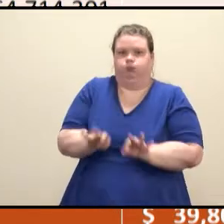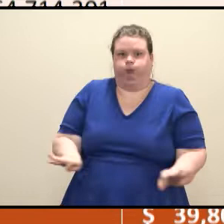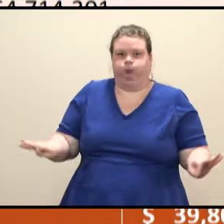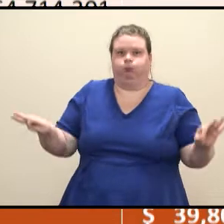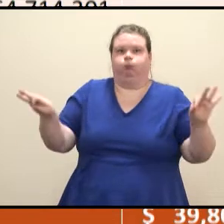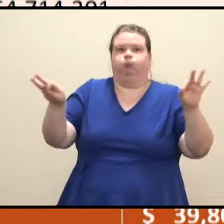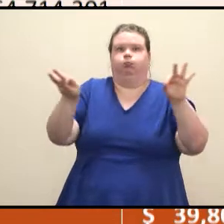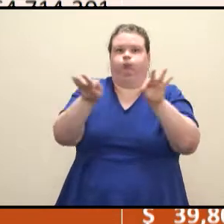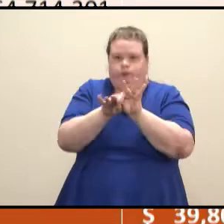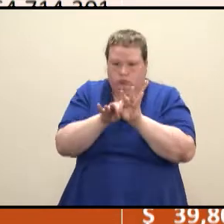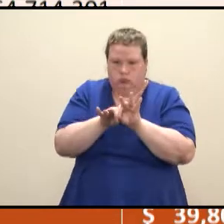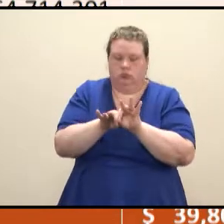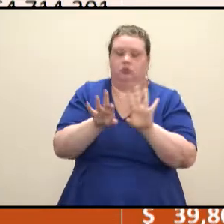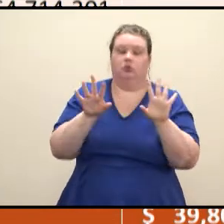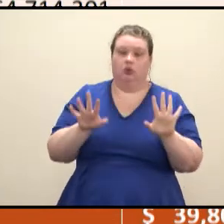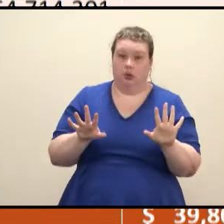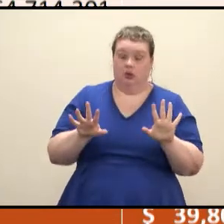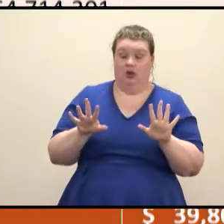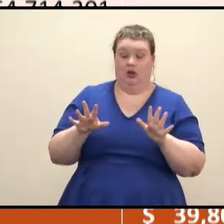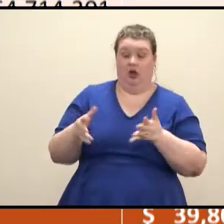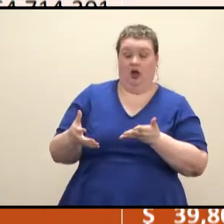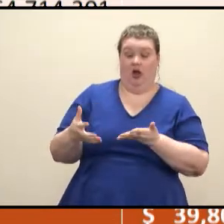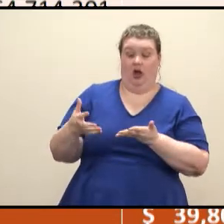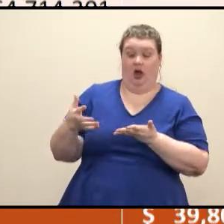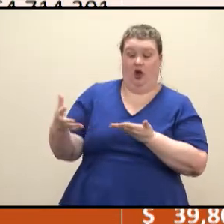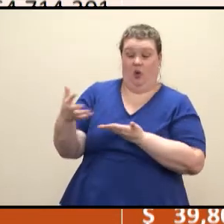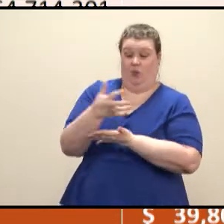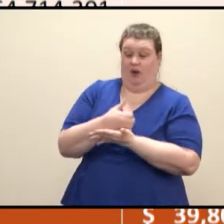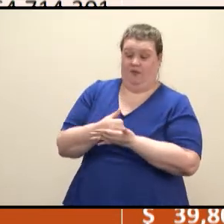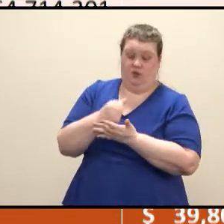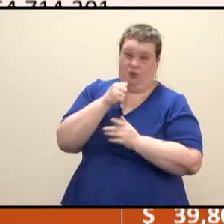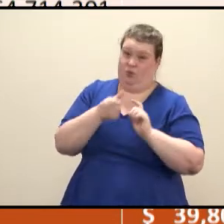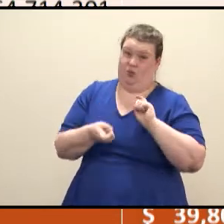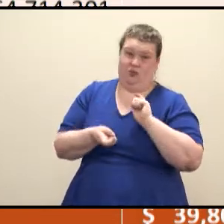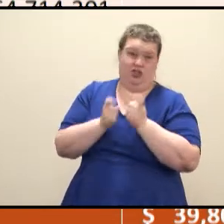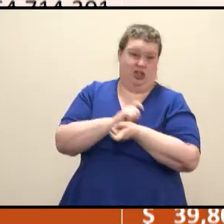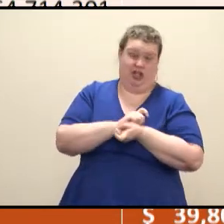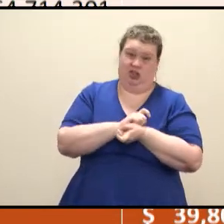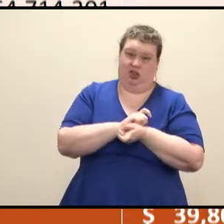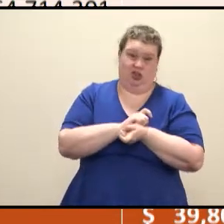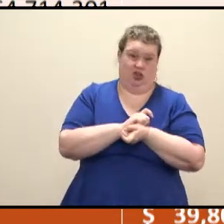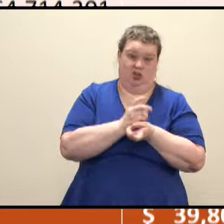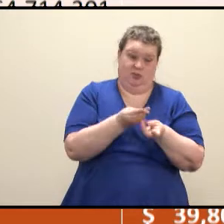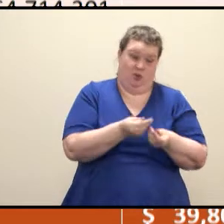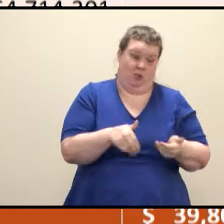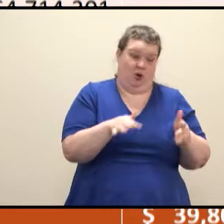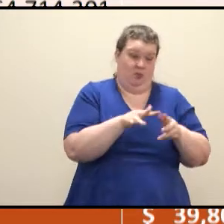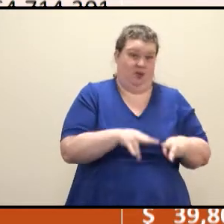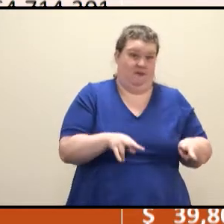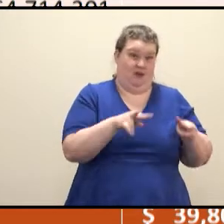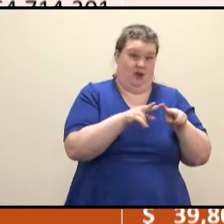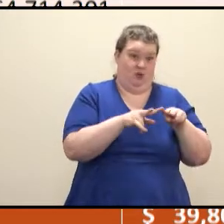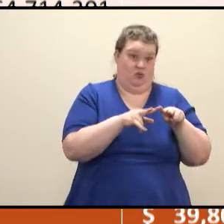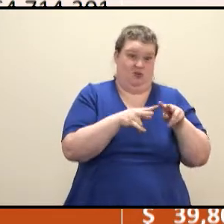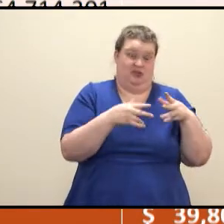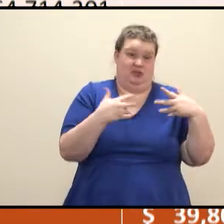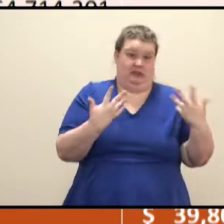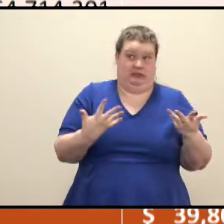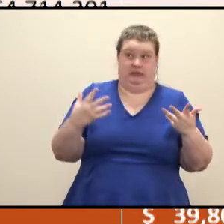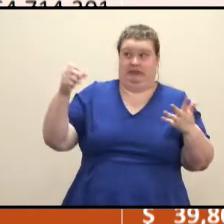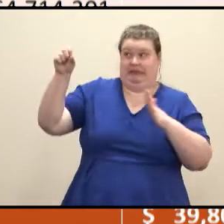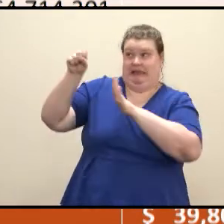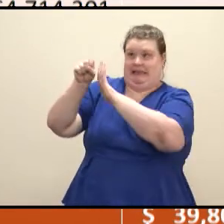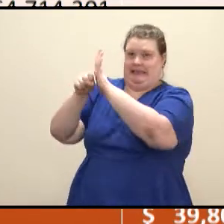our revenue won't change a whole lot with the increase in the values. The state benefits from that, not